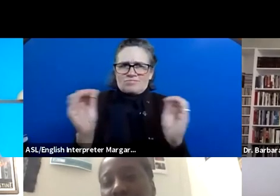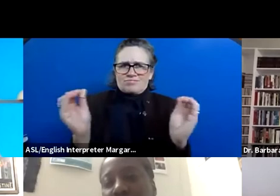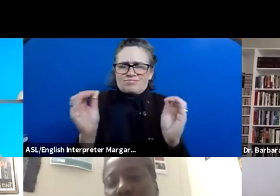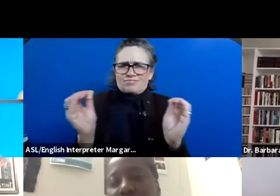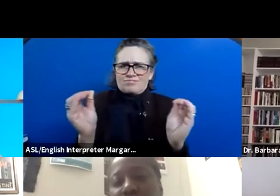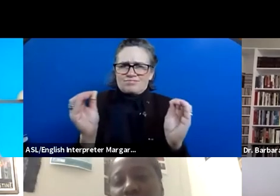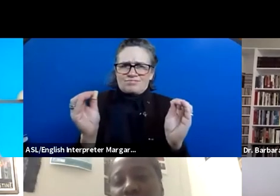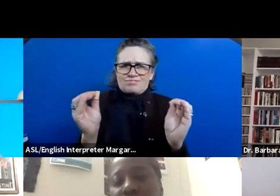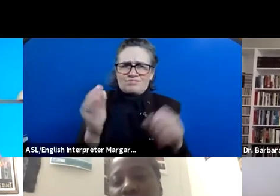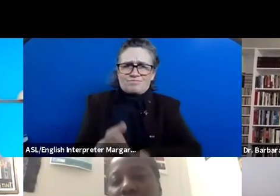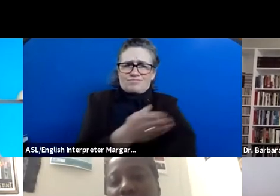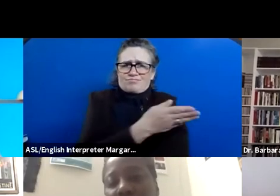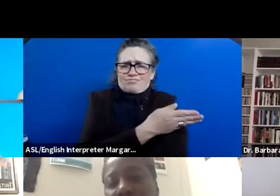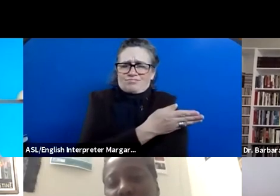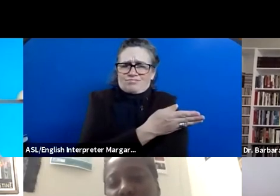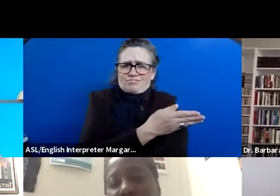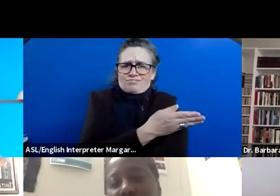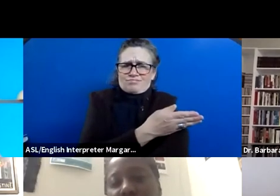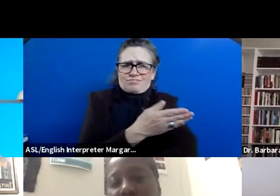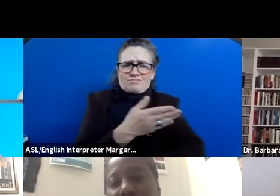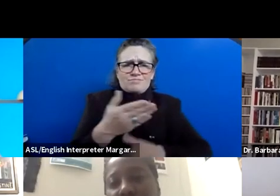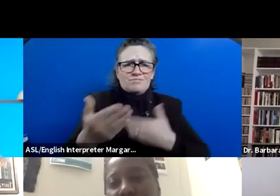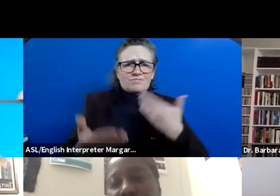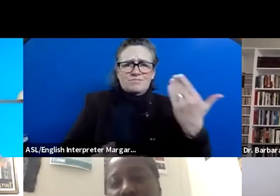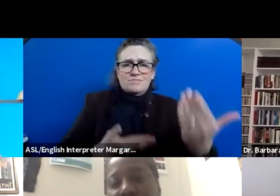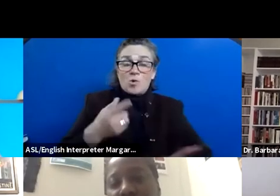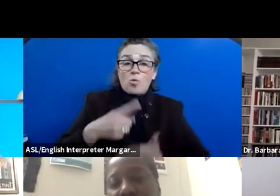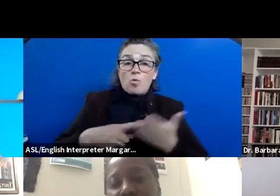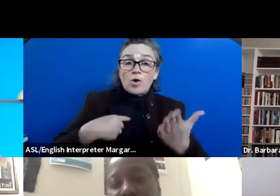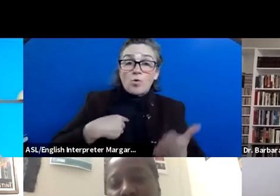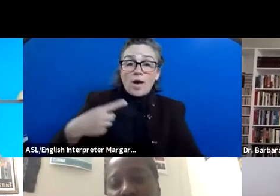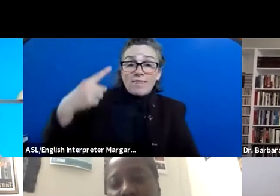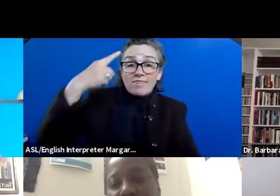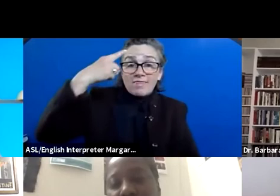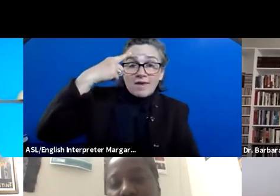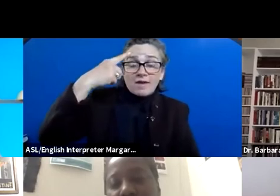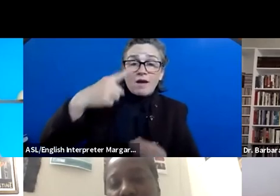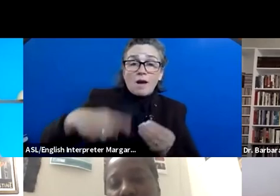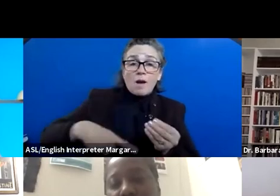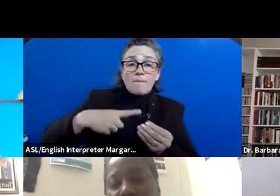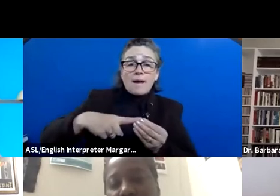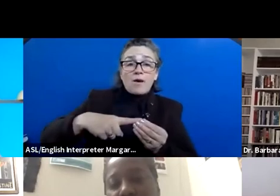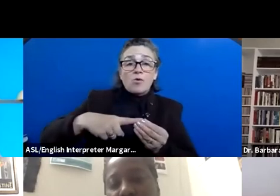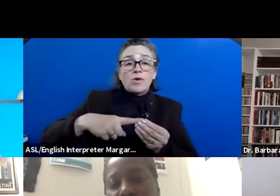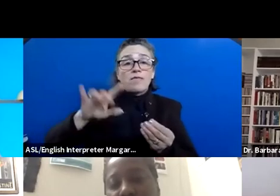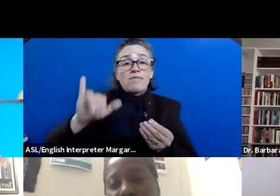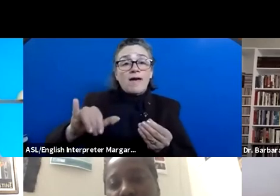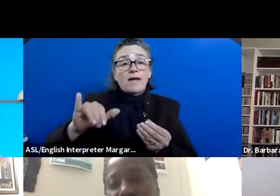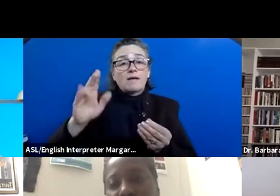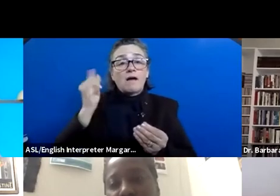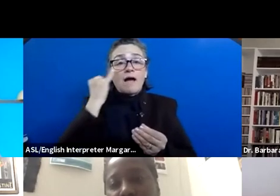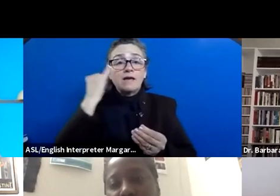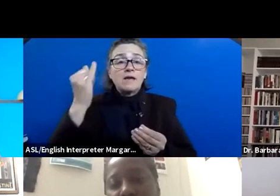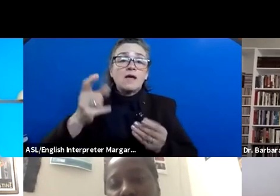dialogue? Dialogue brought bombing and more killings and a new layer